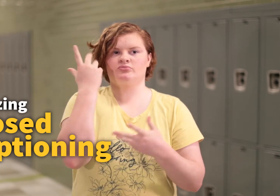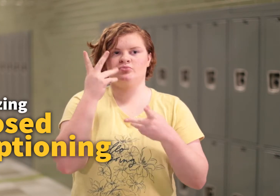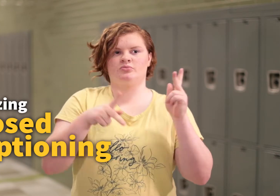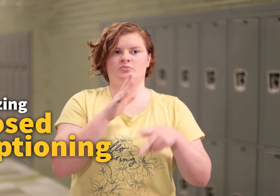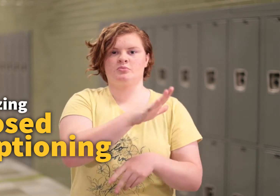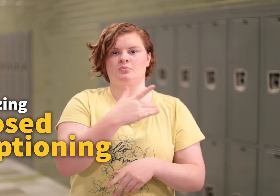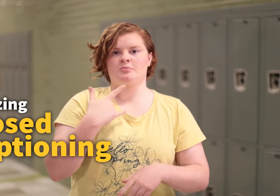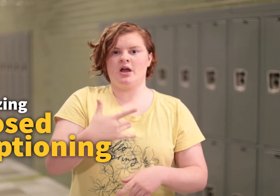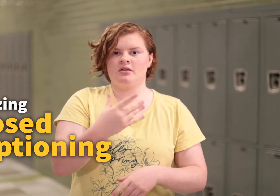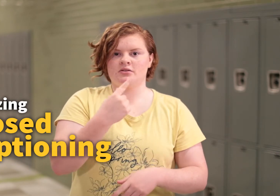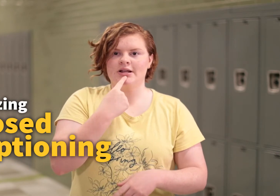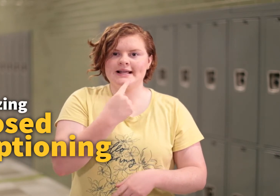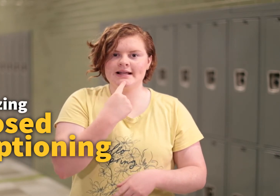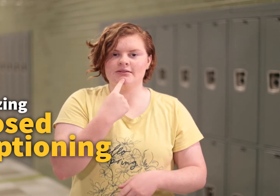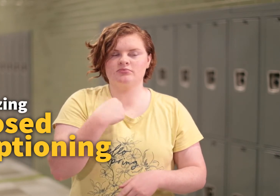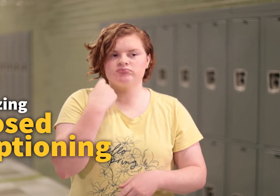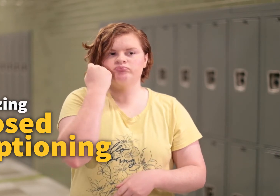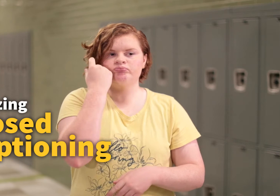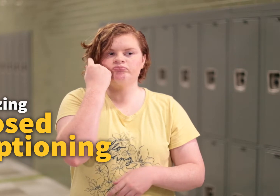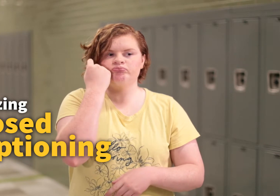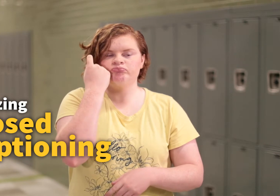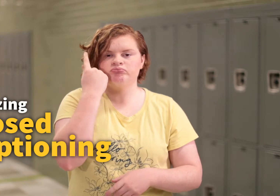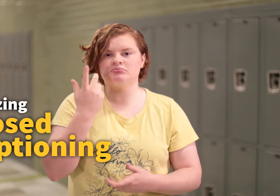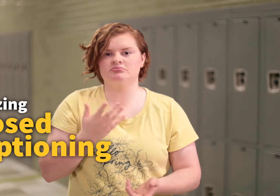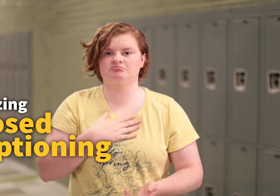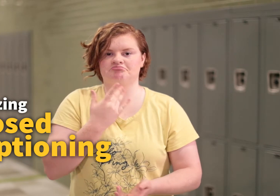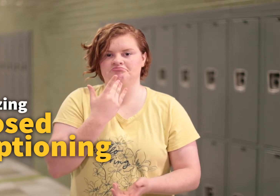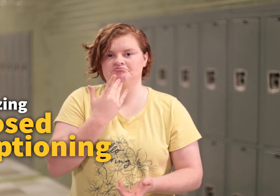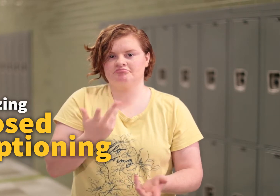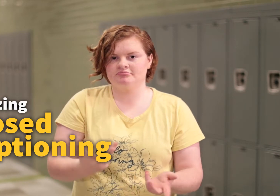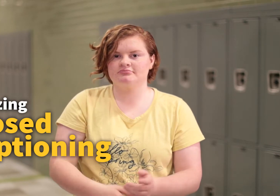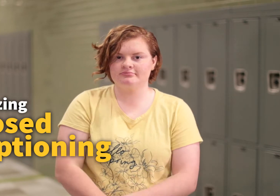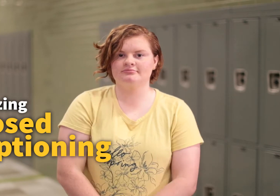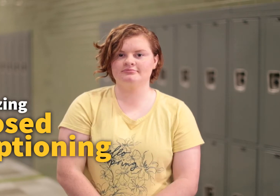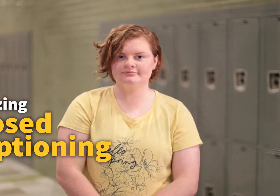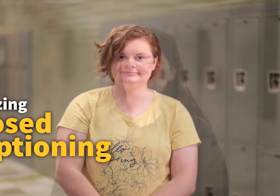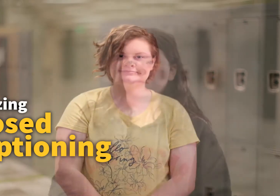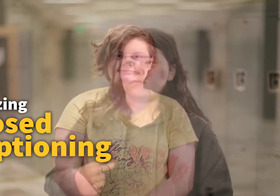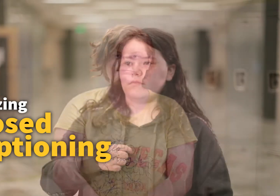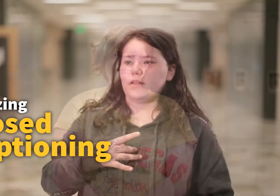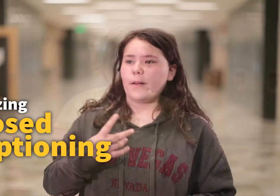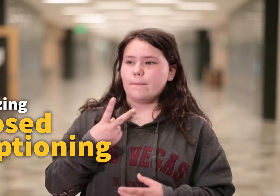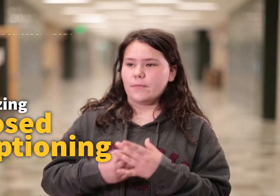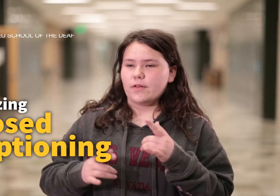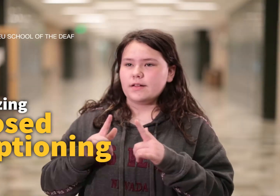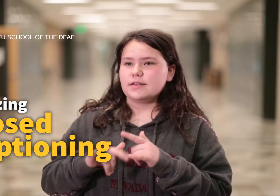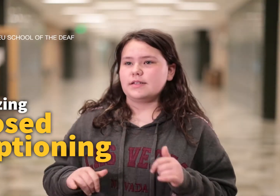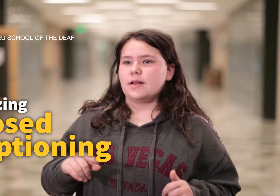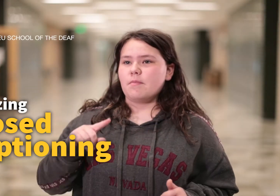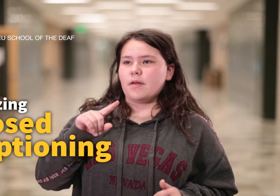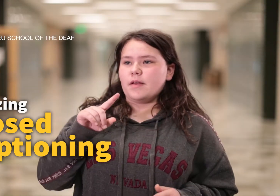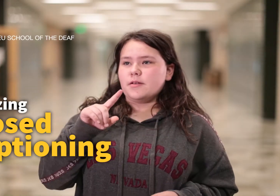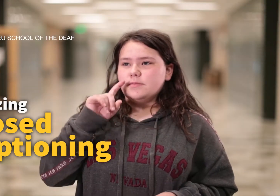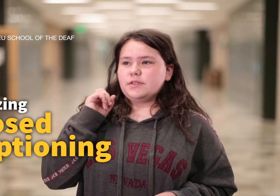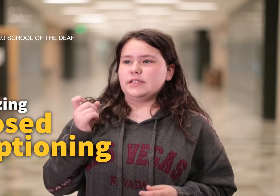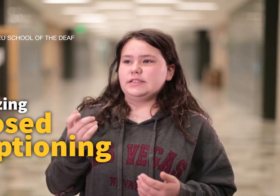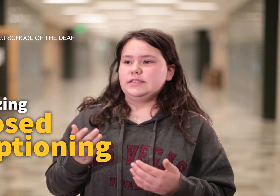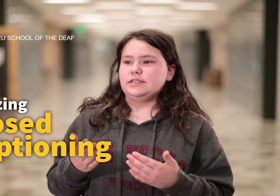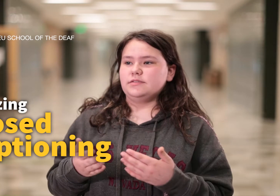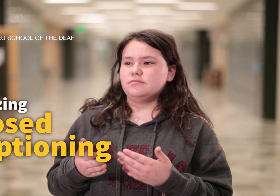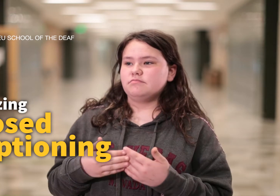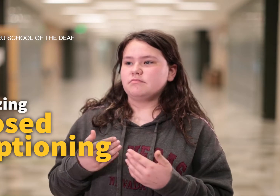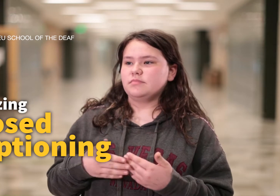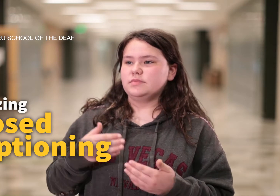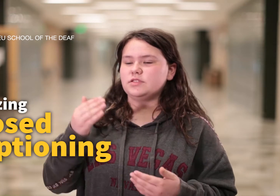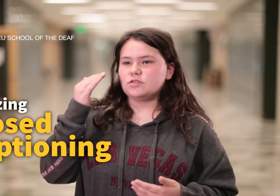able to help my brain understand exactly what's being said in the video, so that's my preference. It's helpful for me to have captions